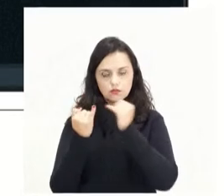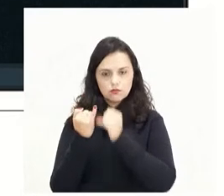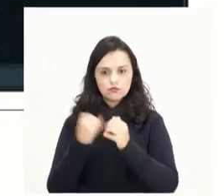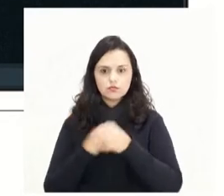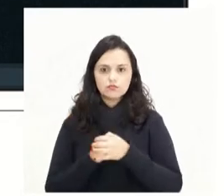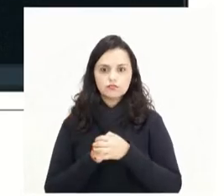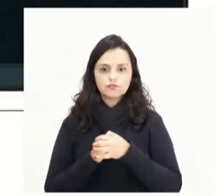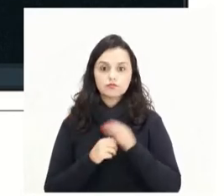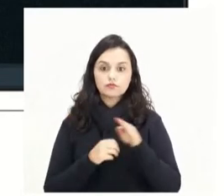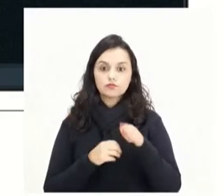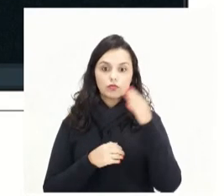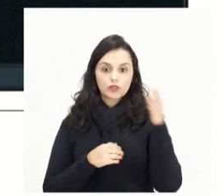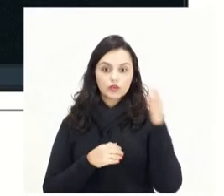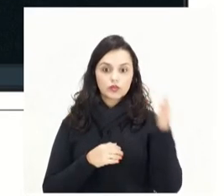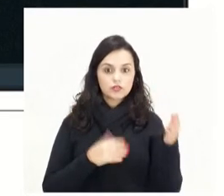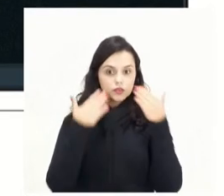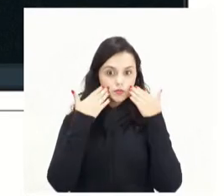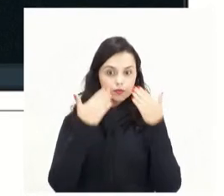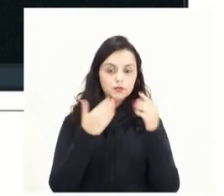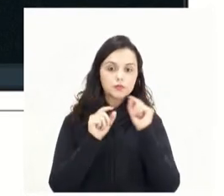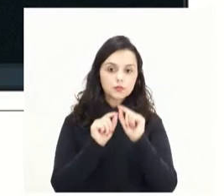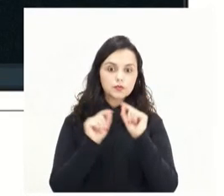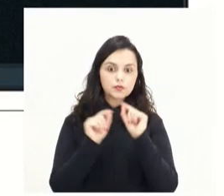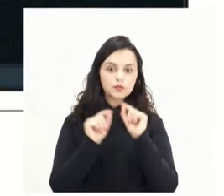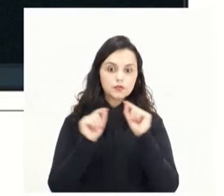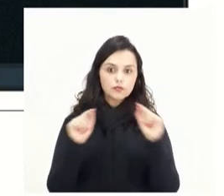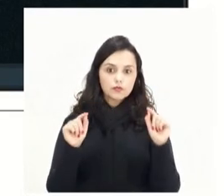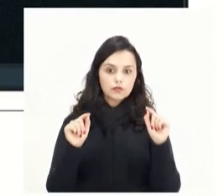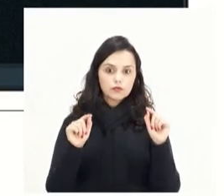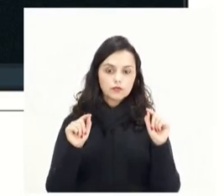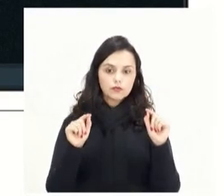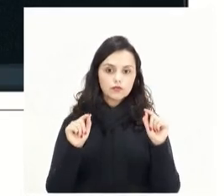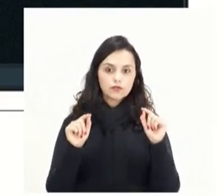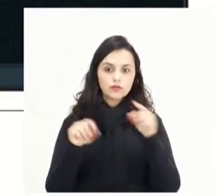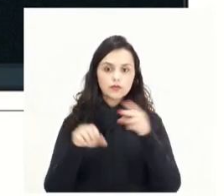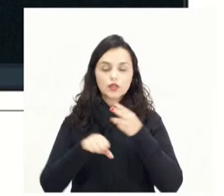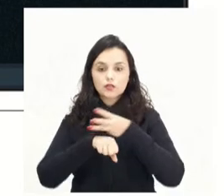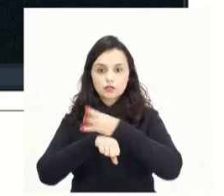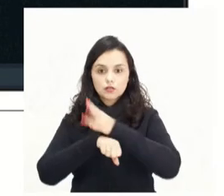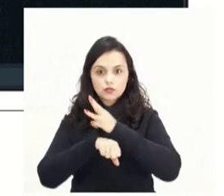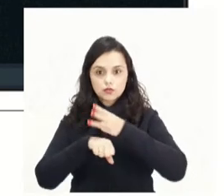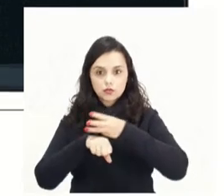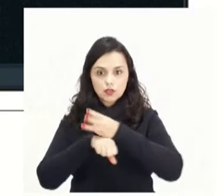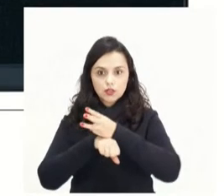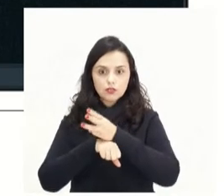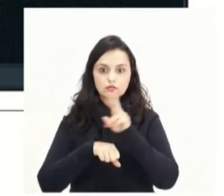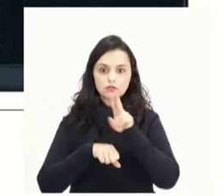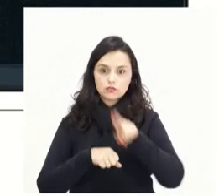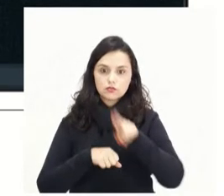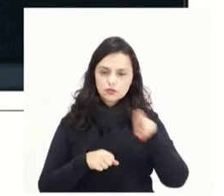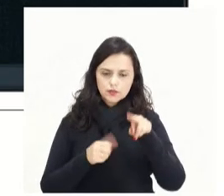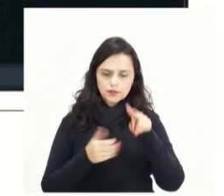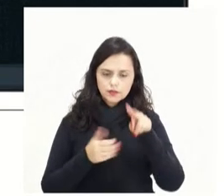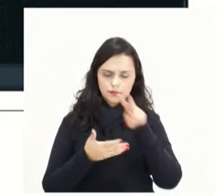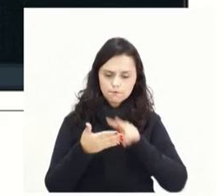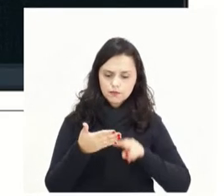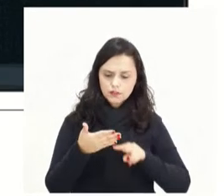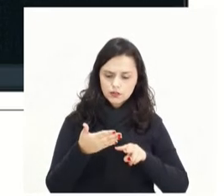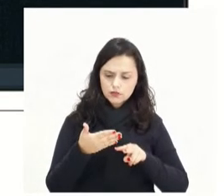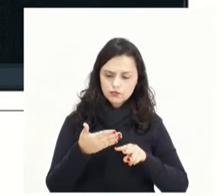right we see how it appears for the user on whatsapp from the checking